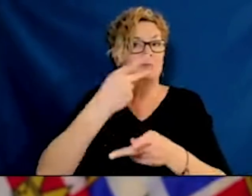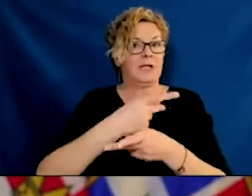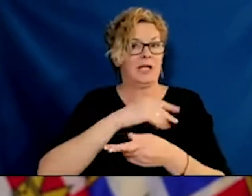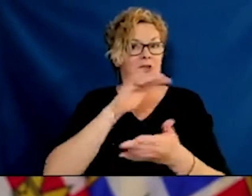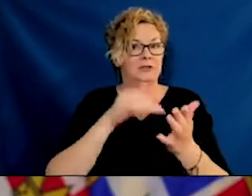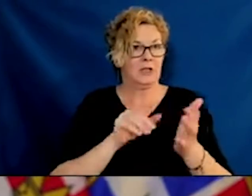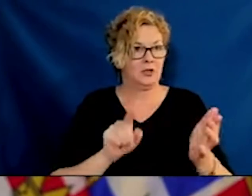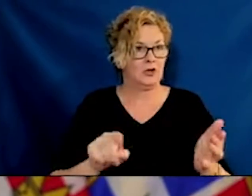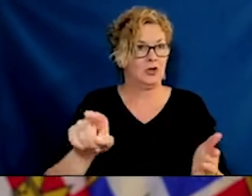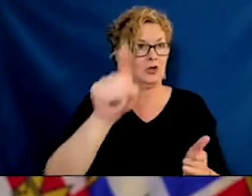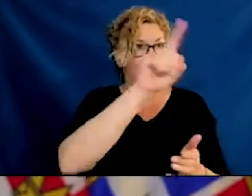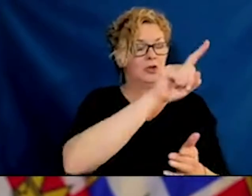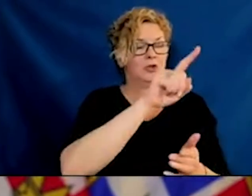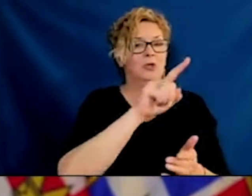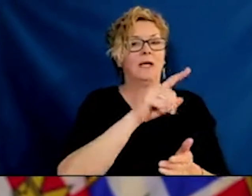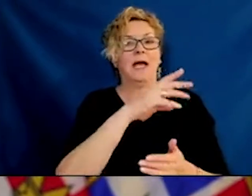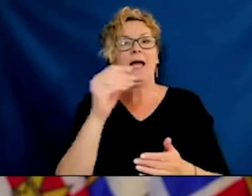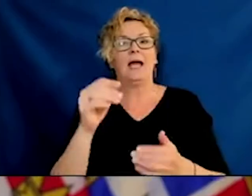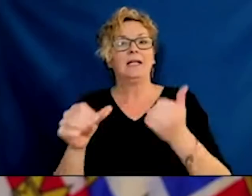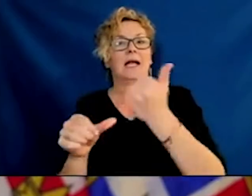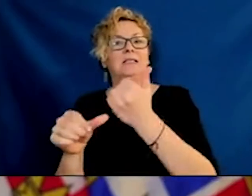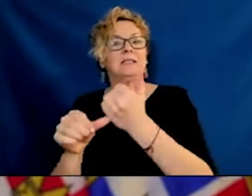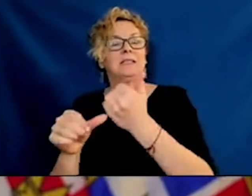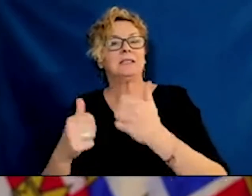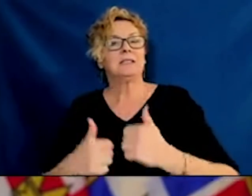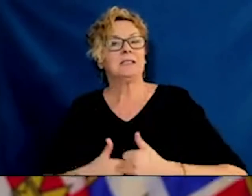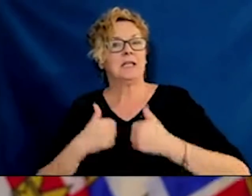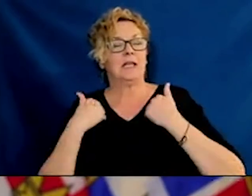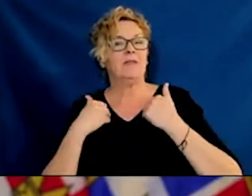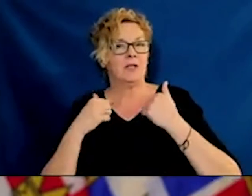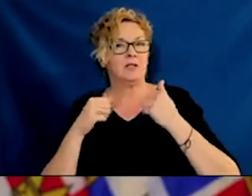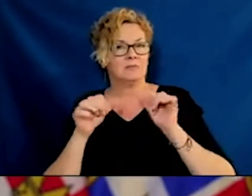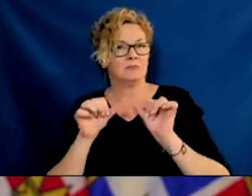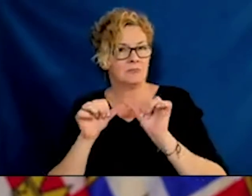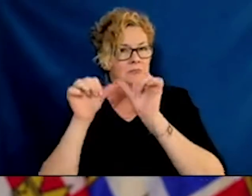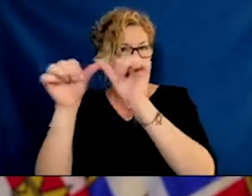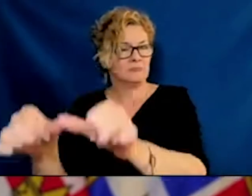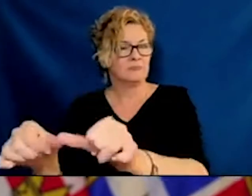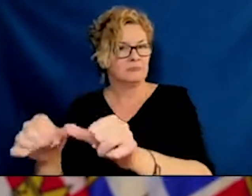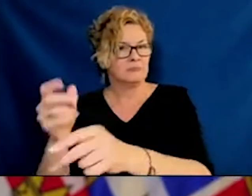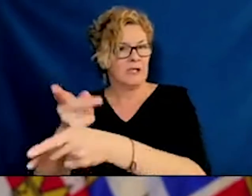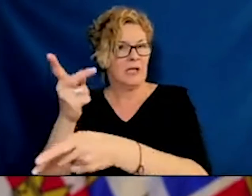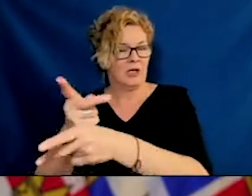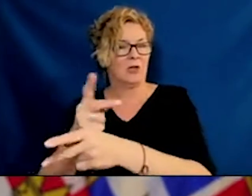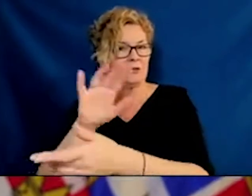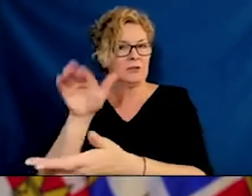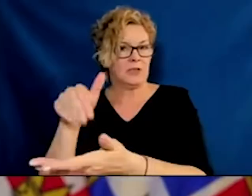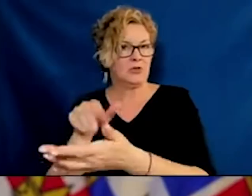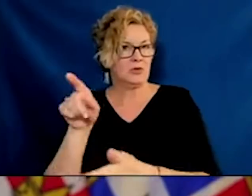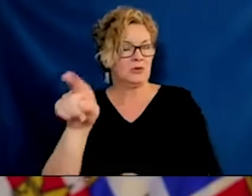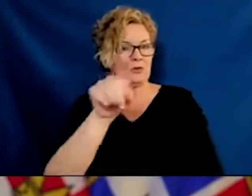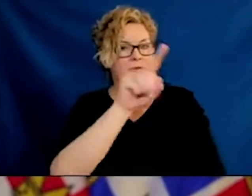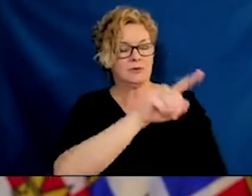is greatest. And as of today, I'm very pleased to say that we have immunized